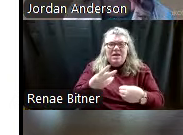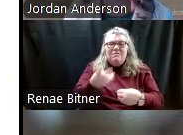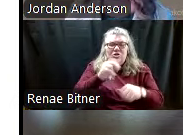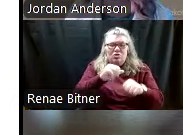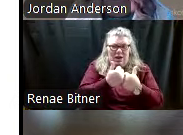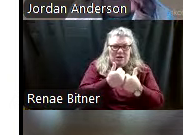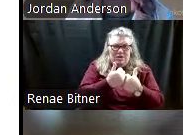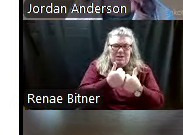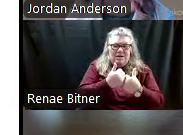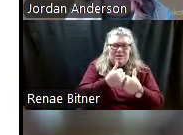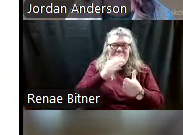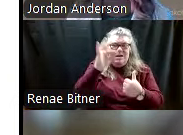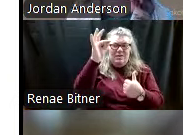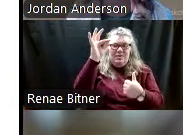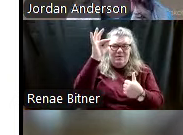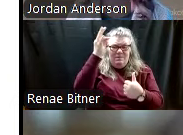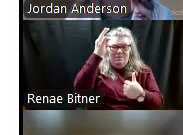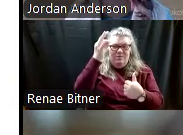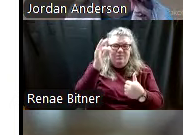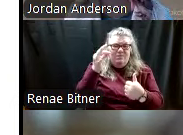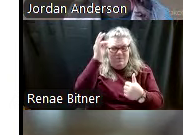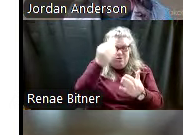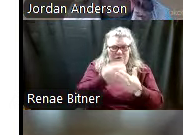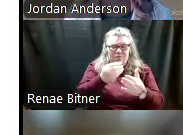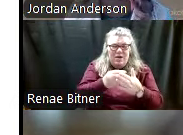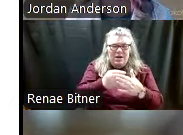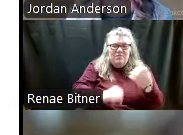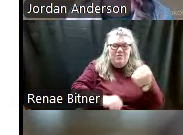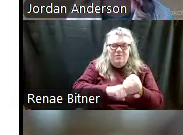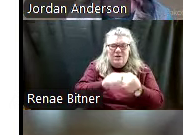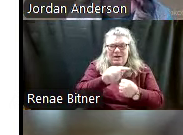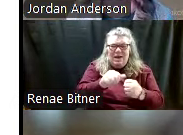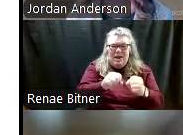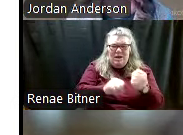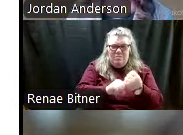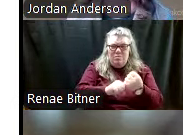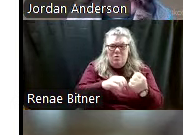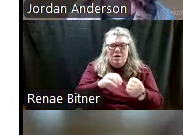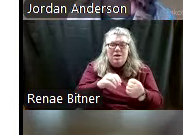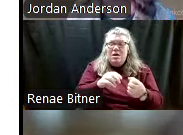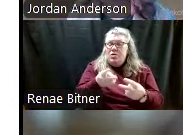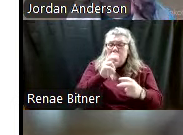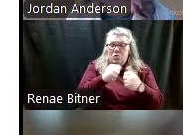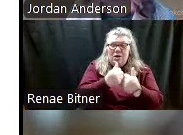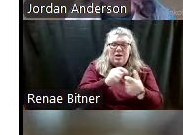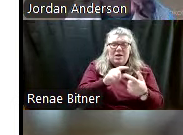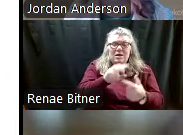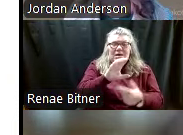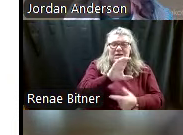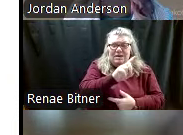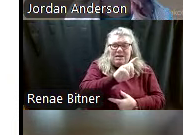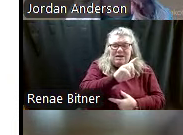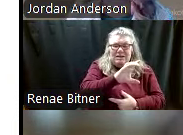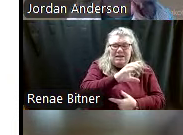agencies as the federal entities that provide funding and TA support. Those 2 entities were the CDC and HRSA.